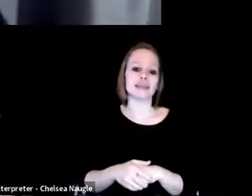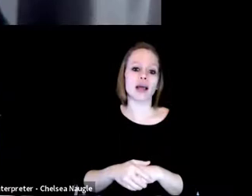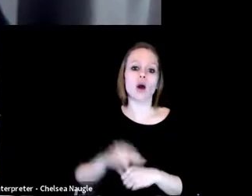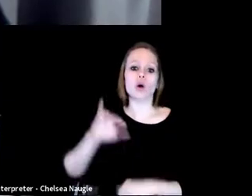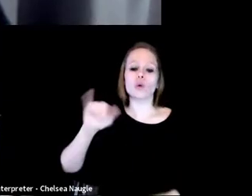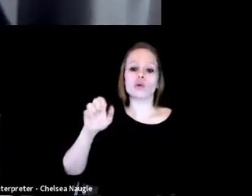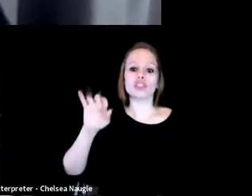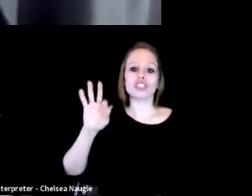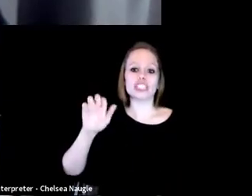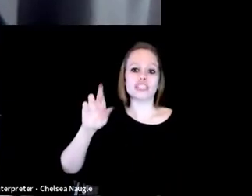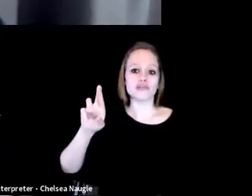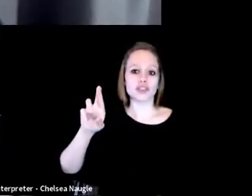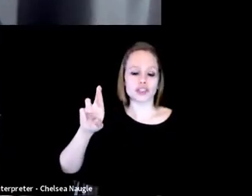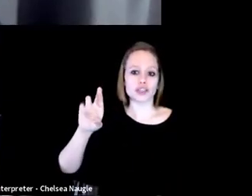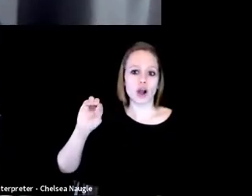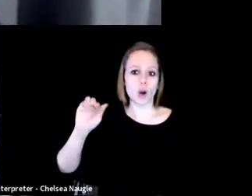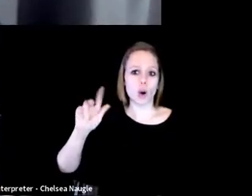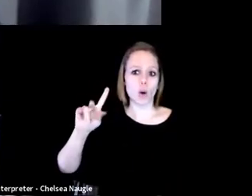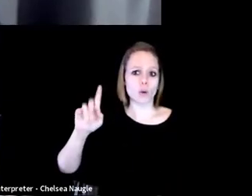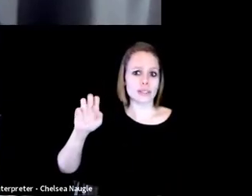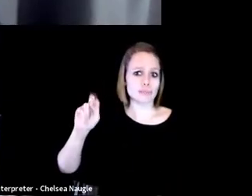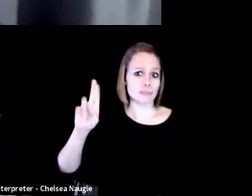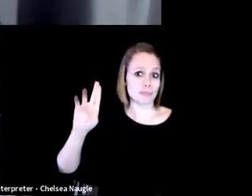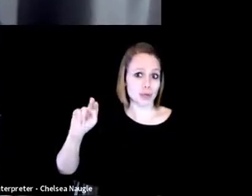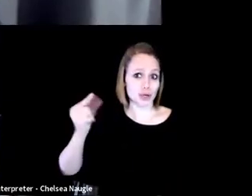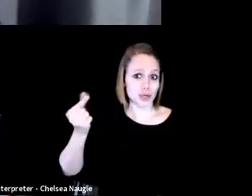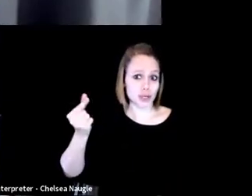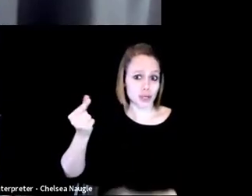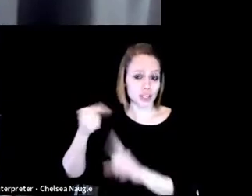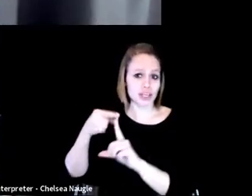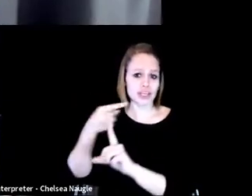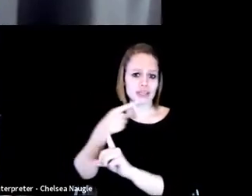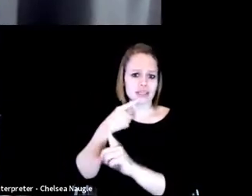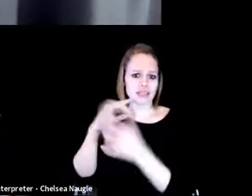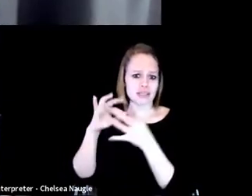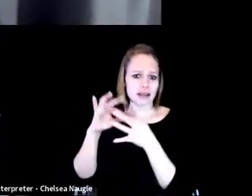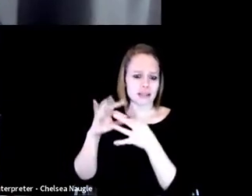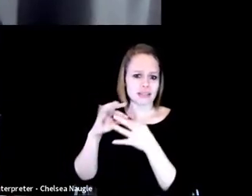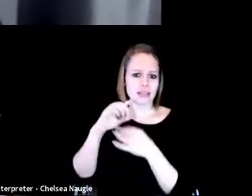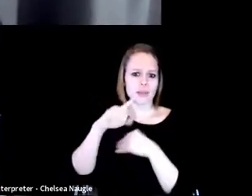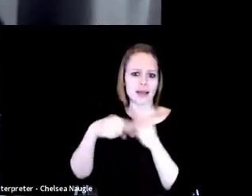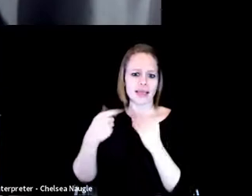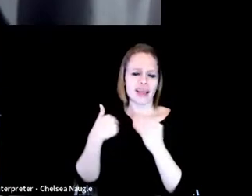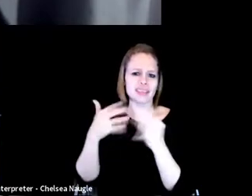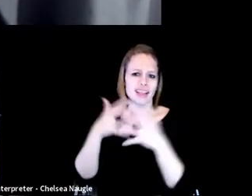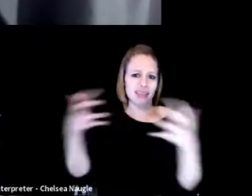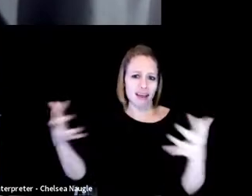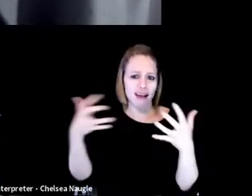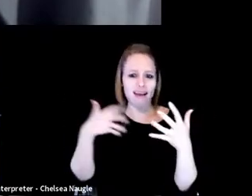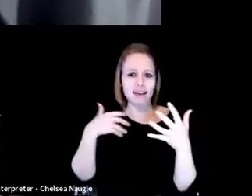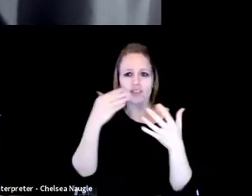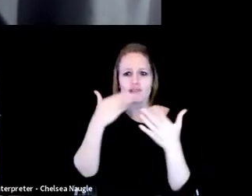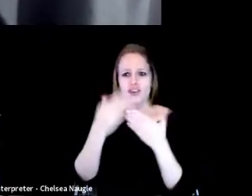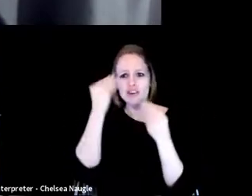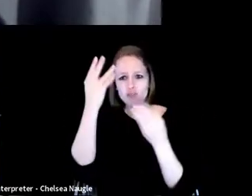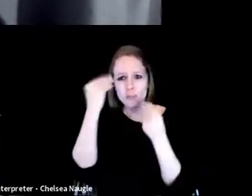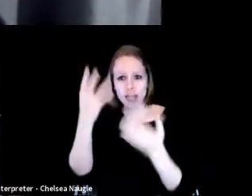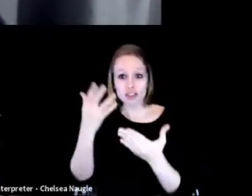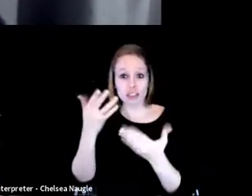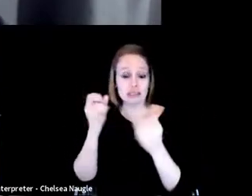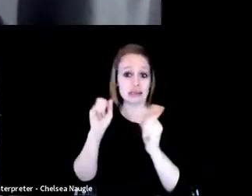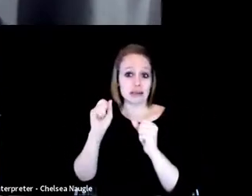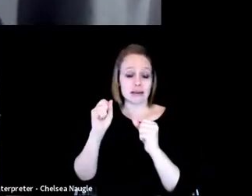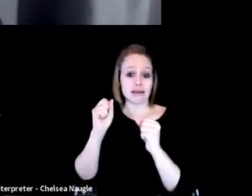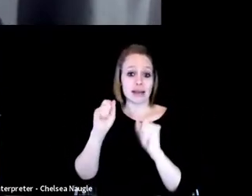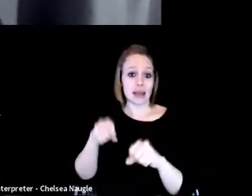Jennifer Oldenburg, our Alabama Deafblind Project, says great information and well presented for many disciplines. Oh, good. Which is for sure,